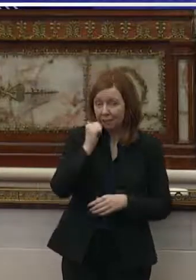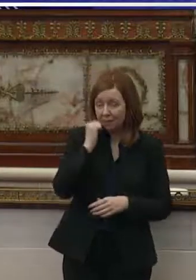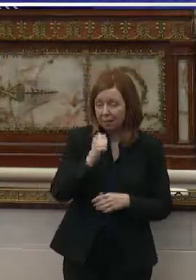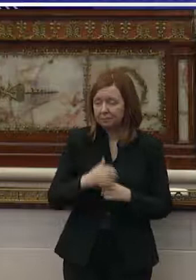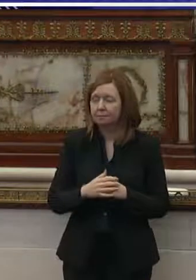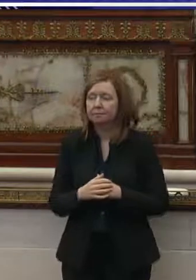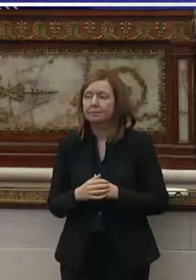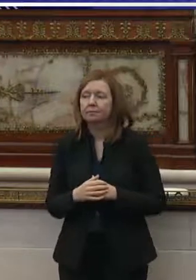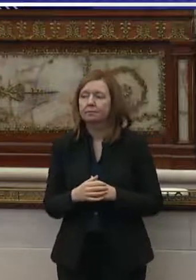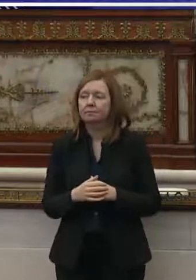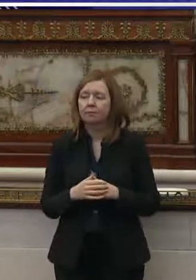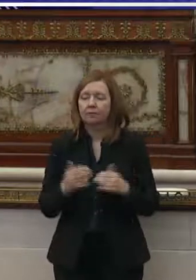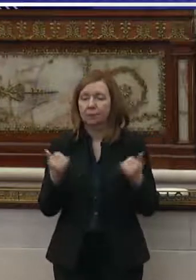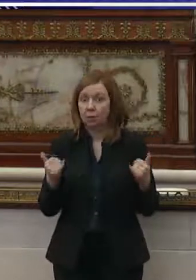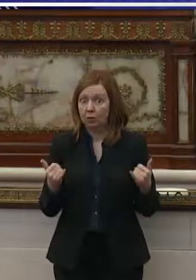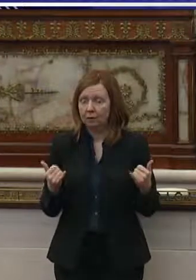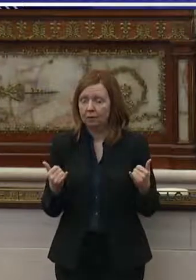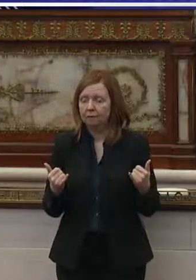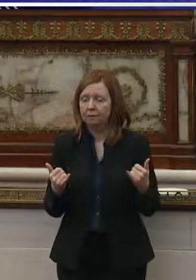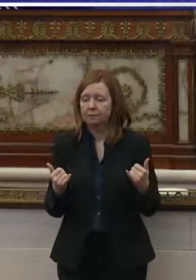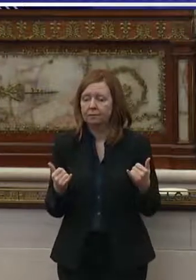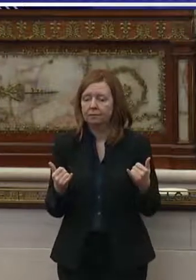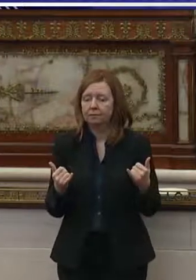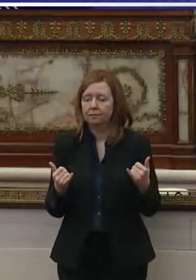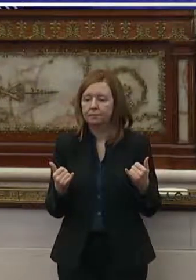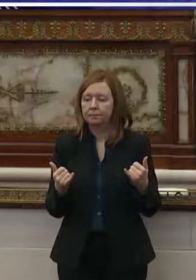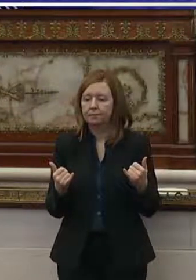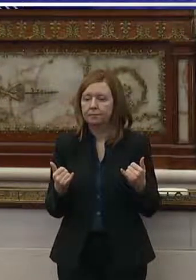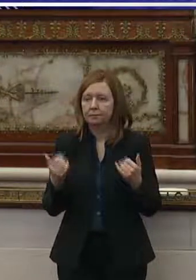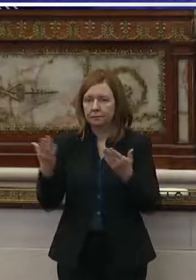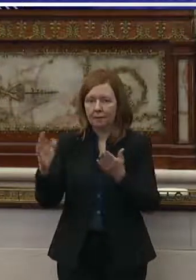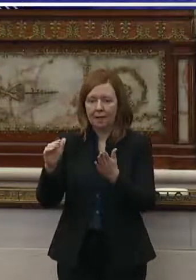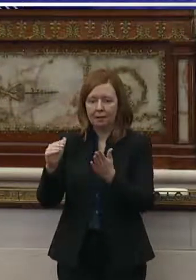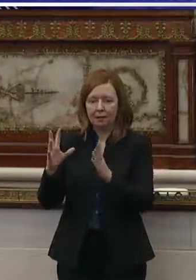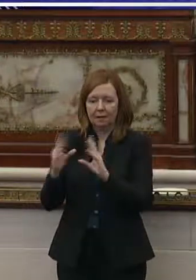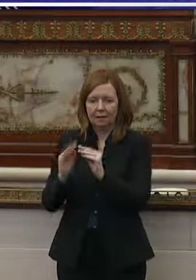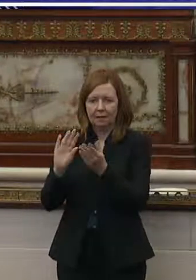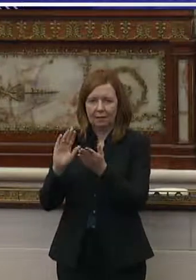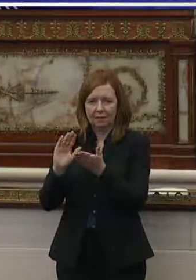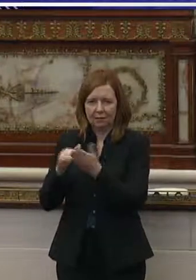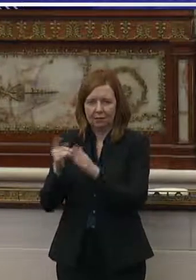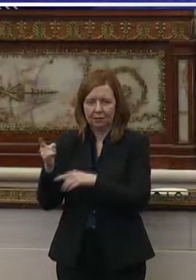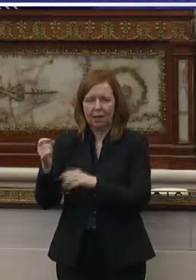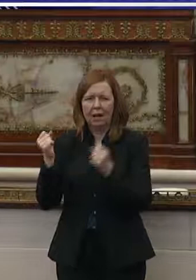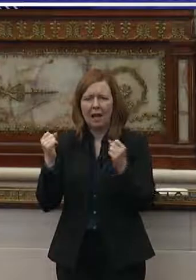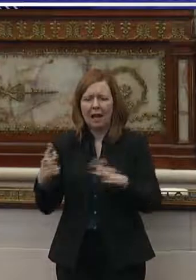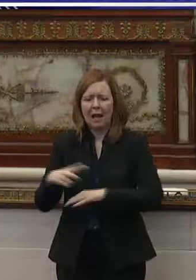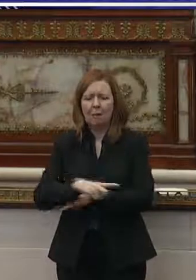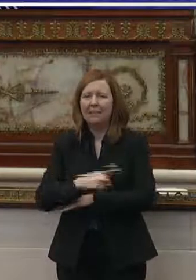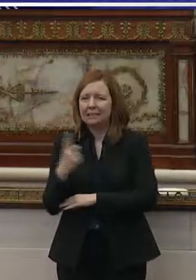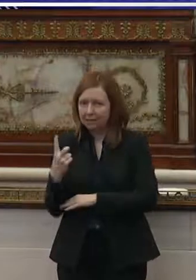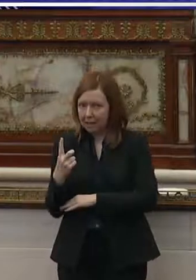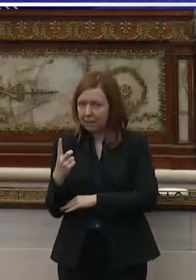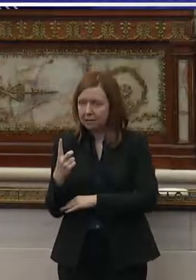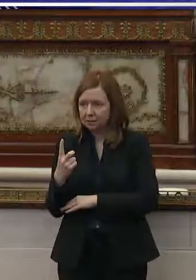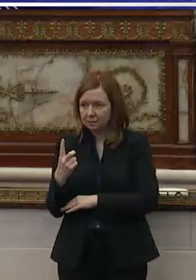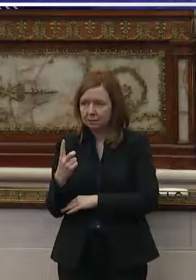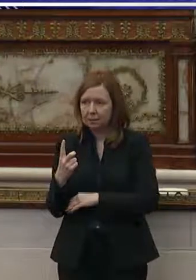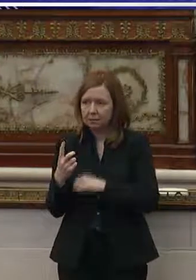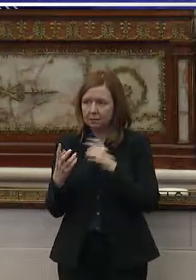long currently at the convention center? How many days do you anticipate this being? Is